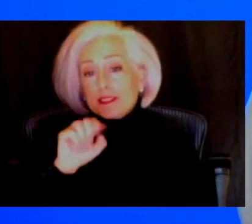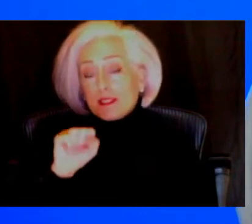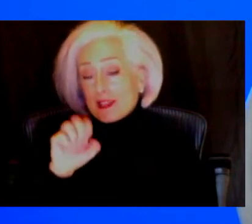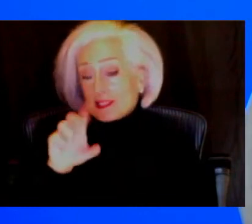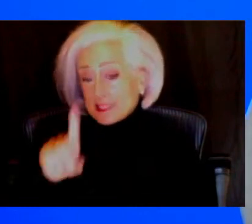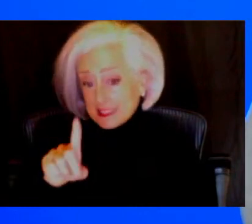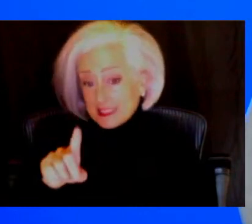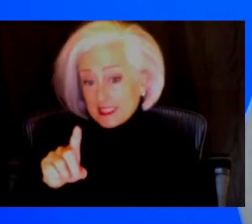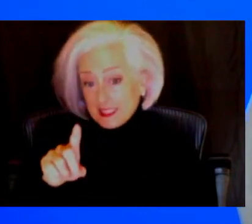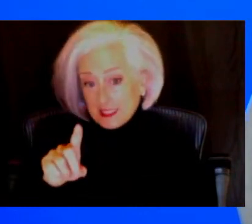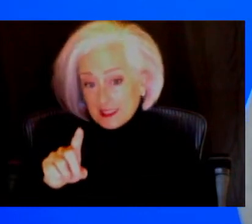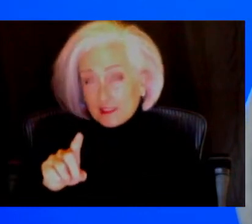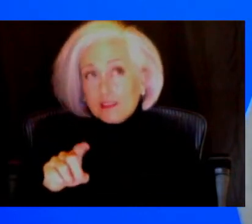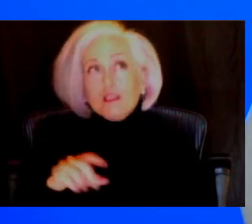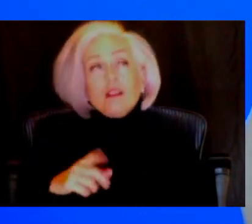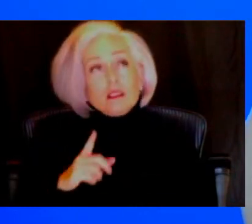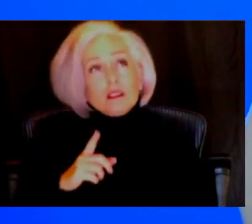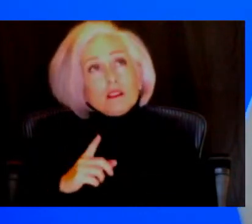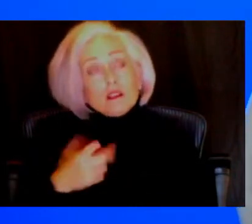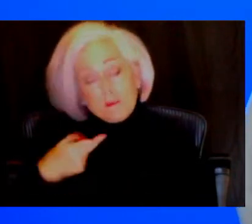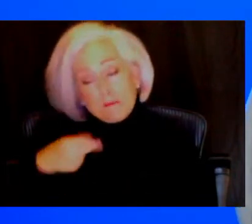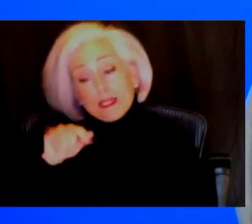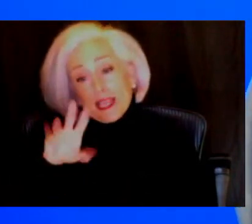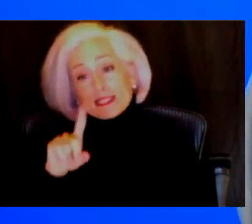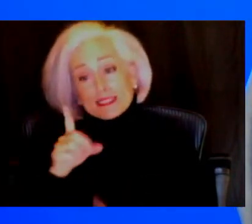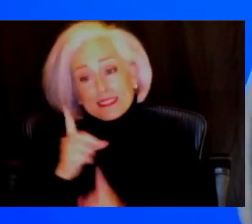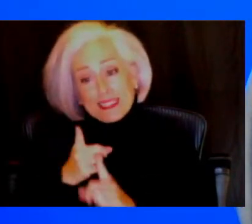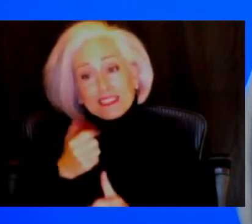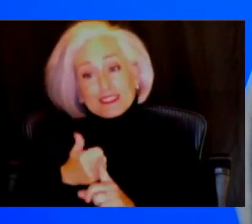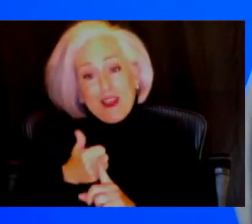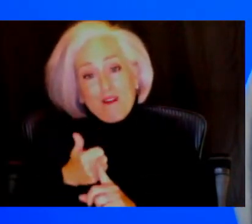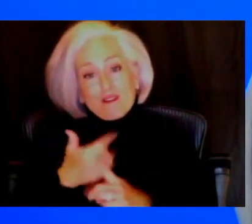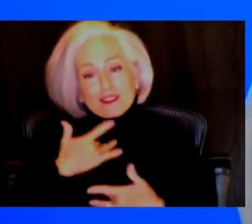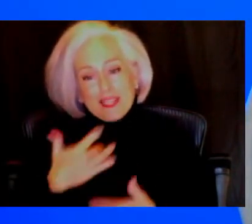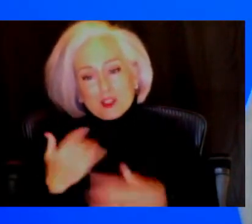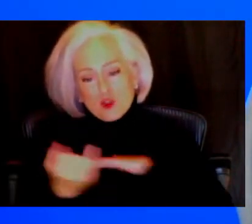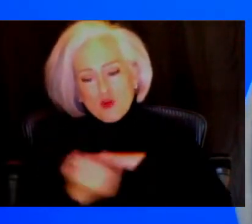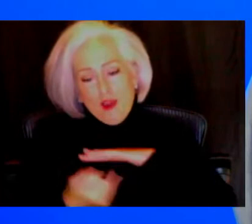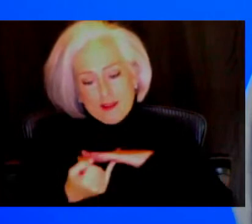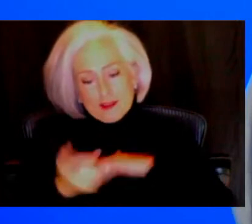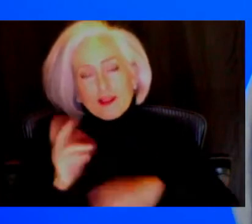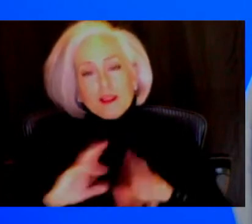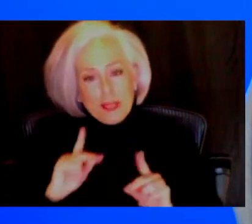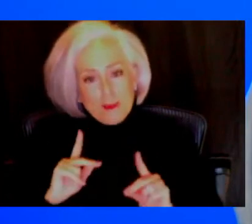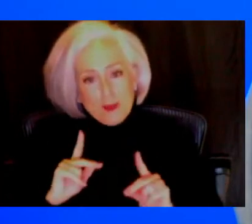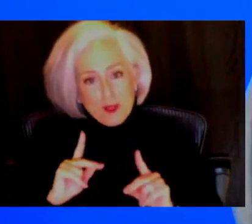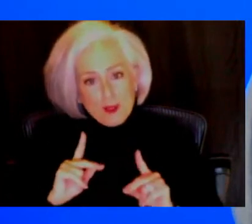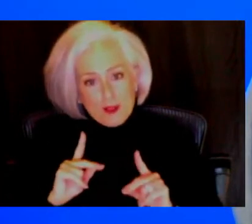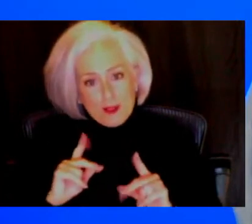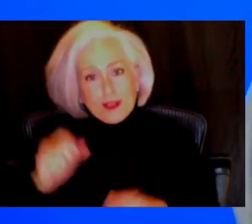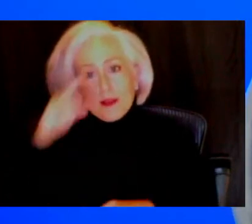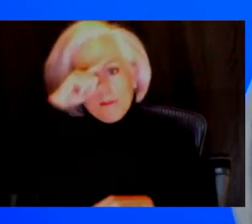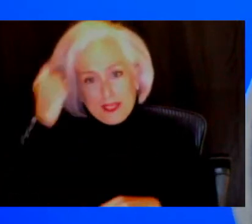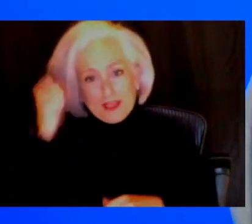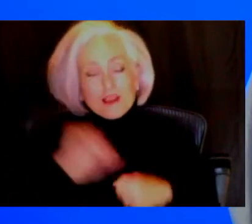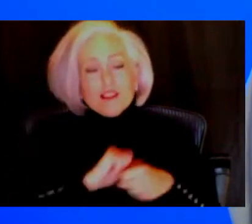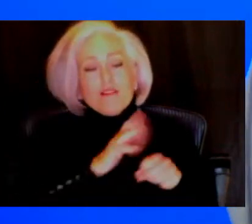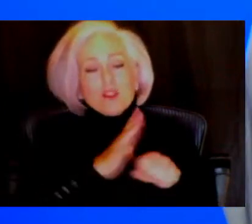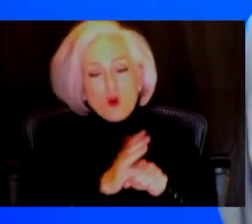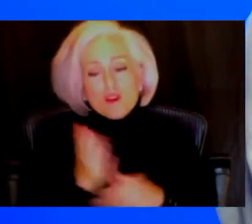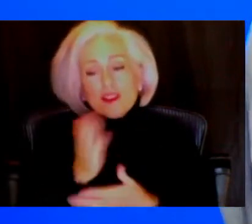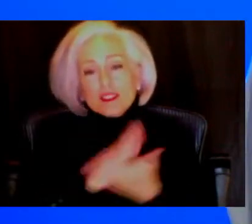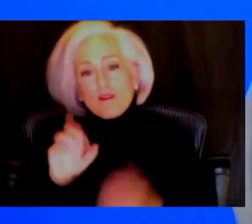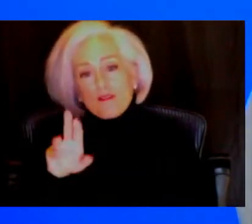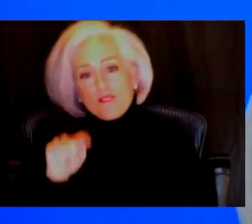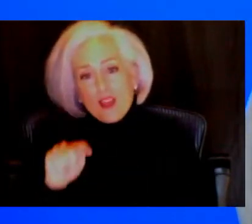PTSD already is an isolating experience. And as a result of the COVID pandemic, some veterans may feel even